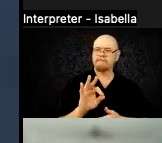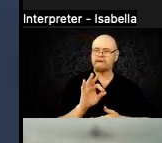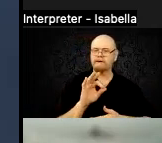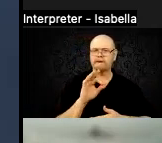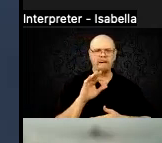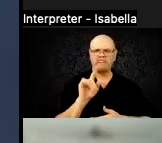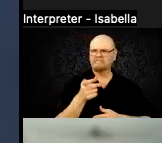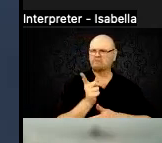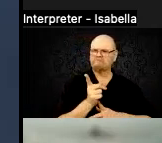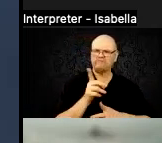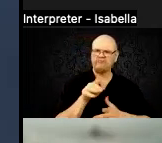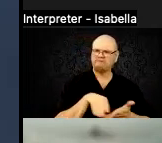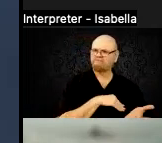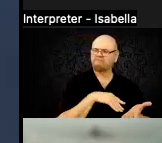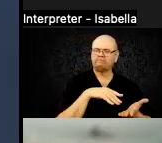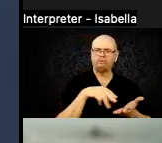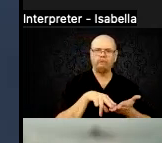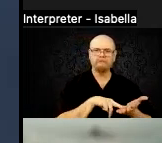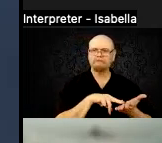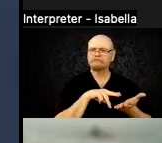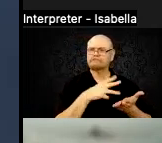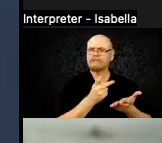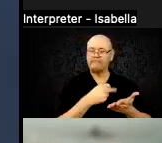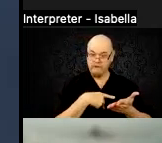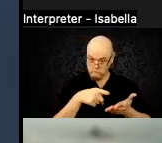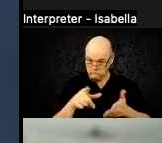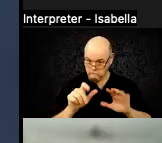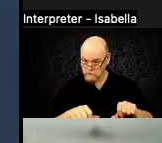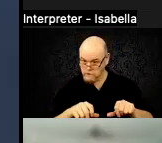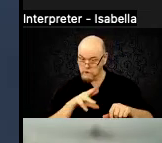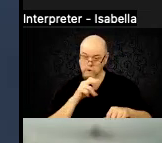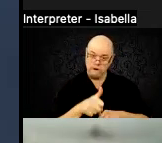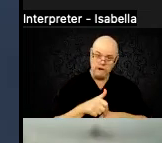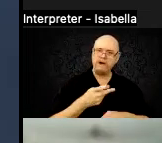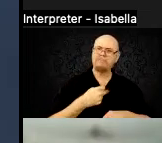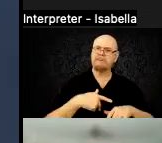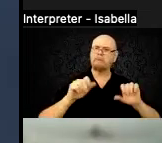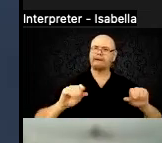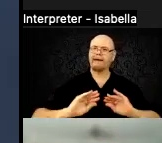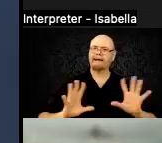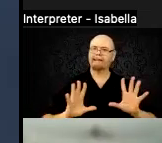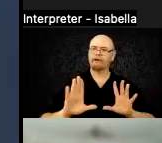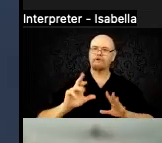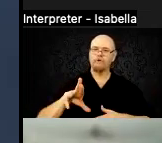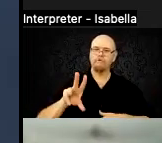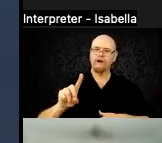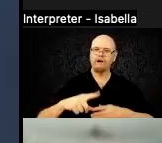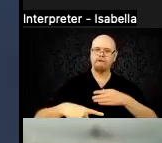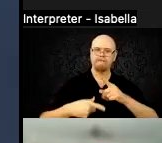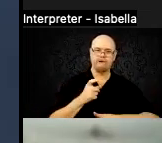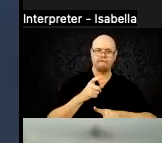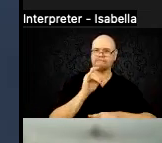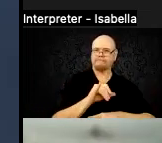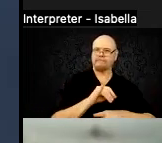1-minute registration and find out if they're eligible or if you're eligible to clear your cannabis record. And that information